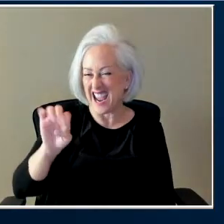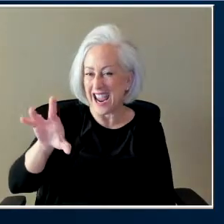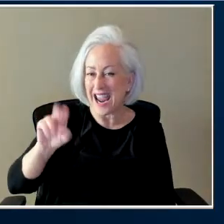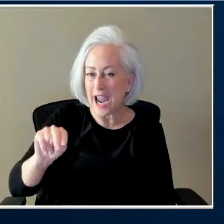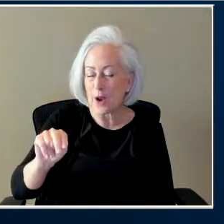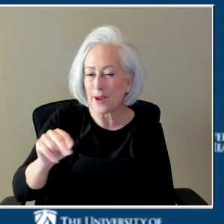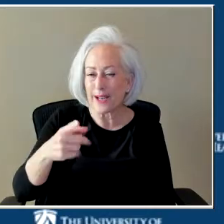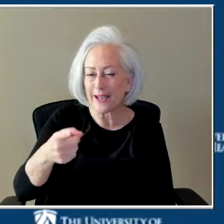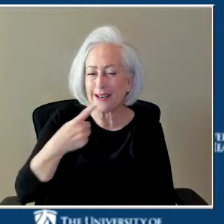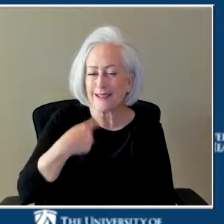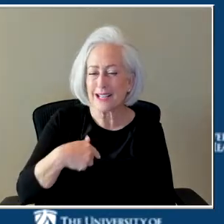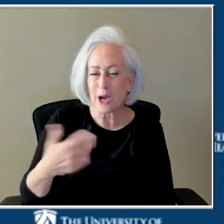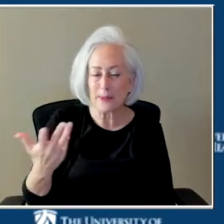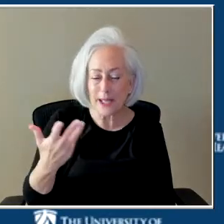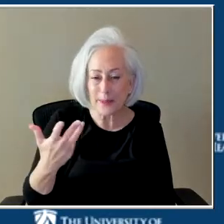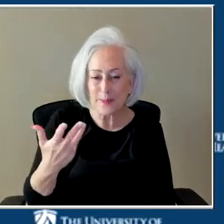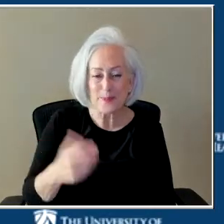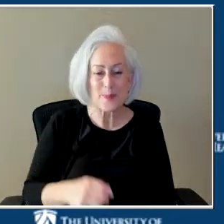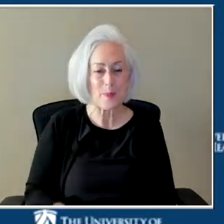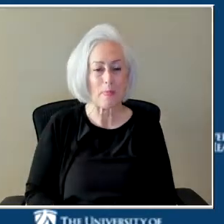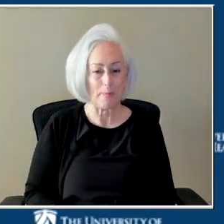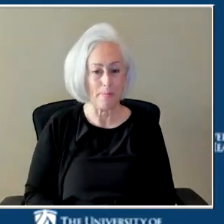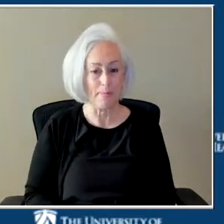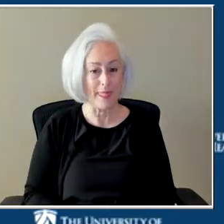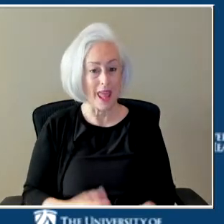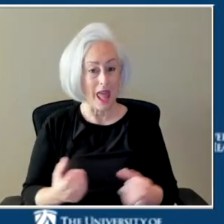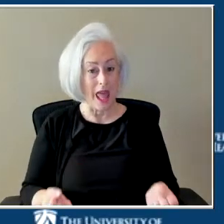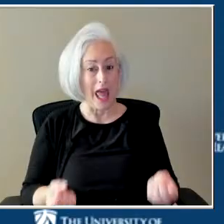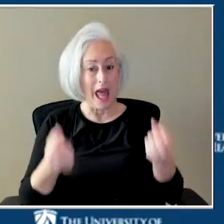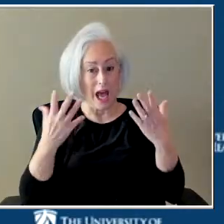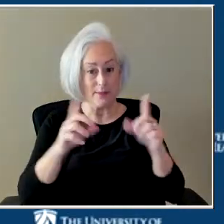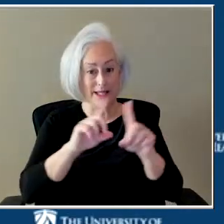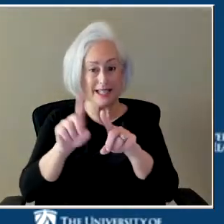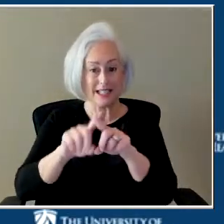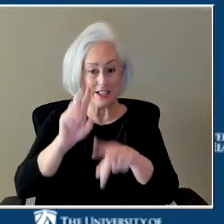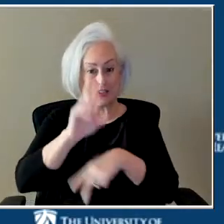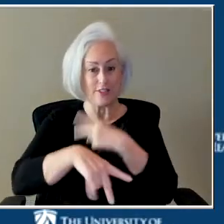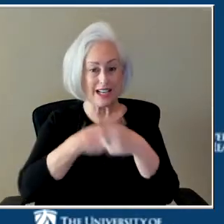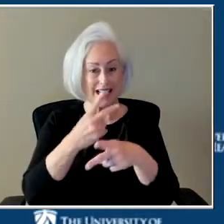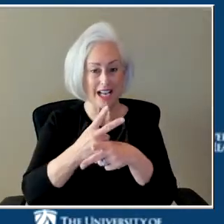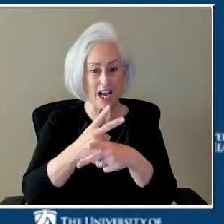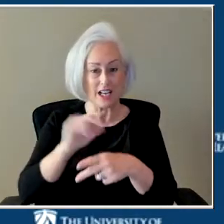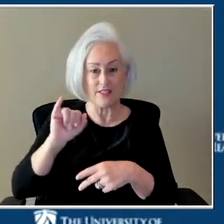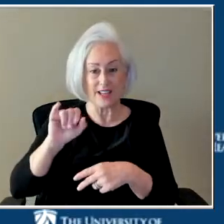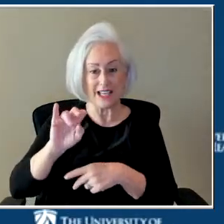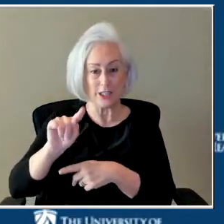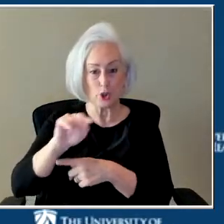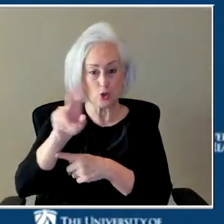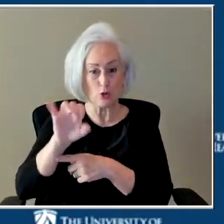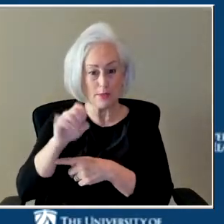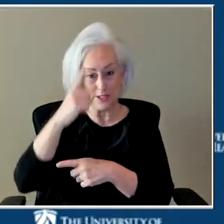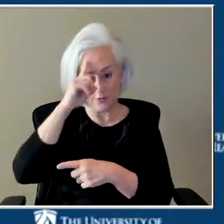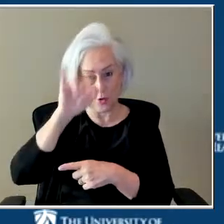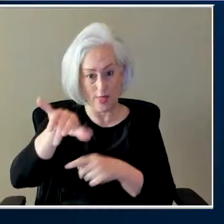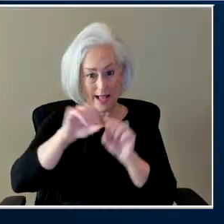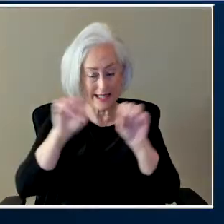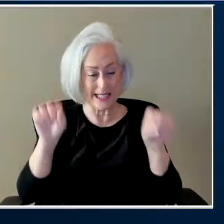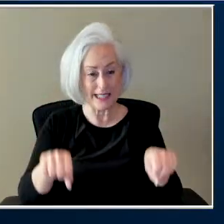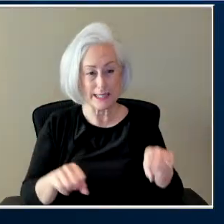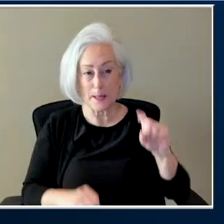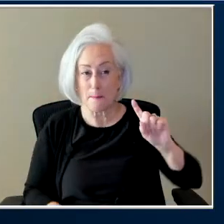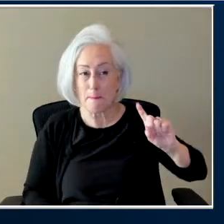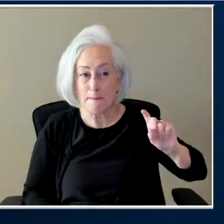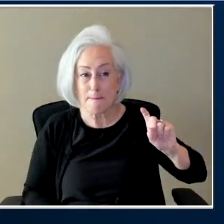about? So wait, you're asking how many different robotic instruments that they have available for that system? Well, yeah, that come out of